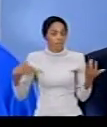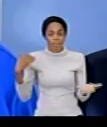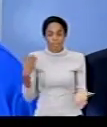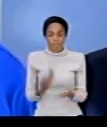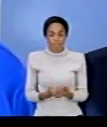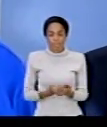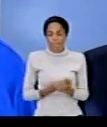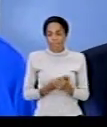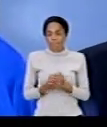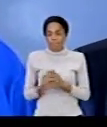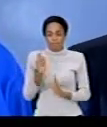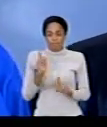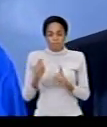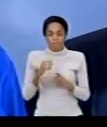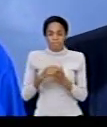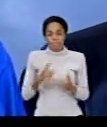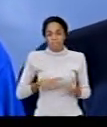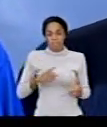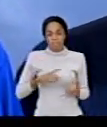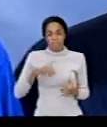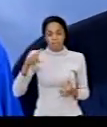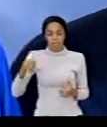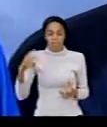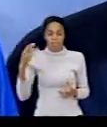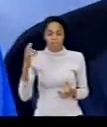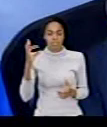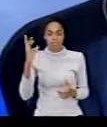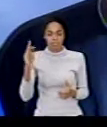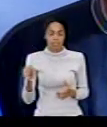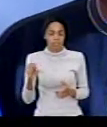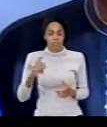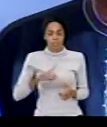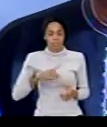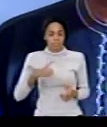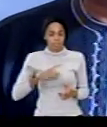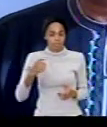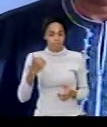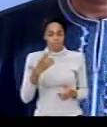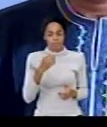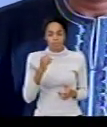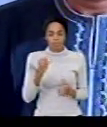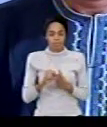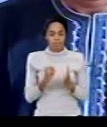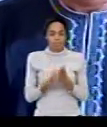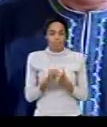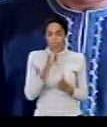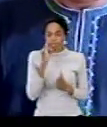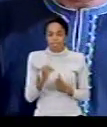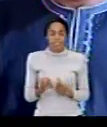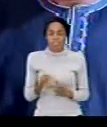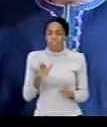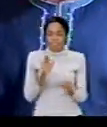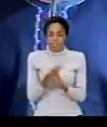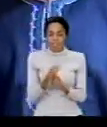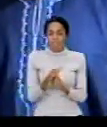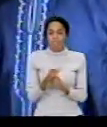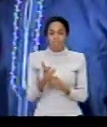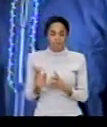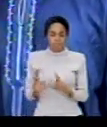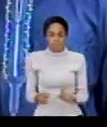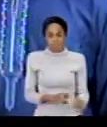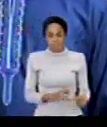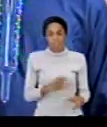Lagos. PFL Lagos is fully involved, and our men and women and youth have been